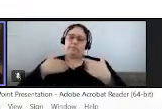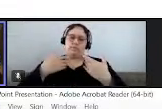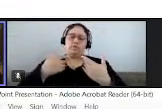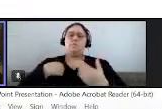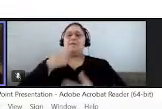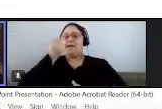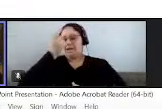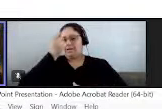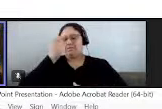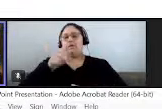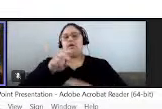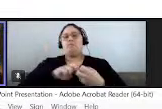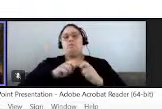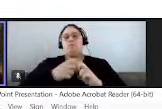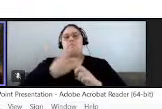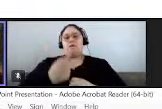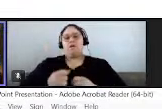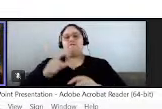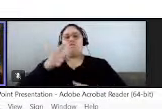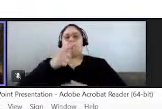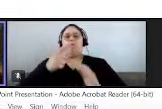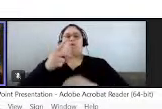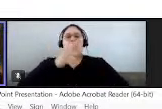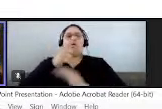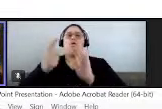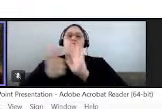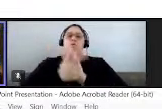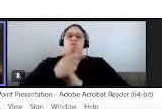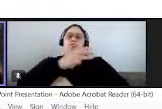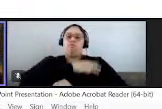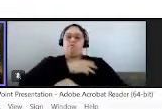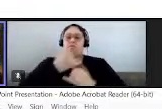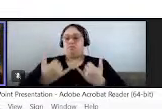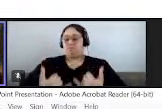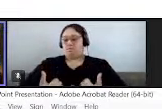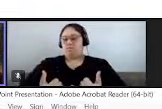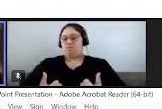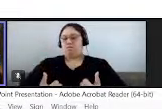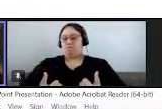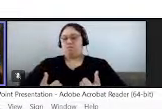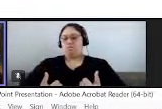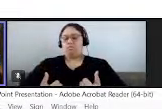do understand the issue of the law enforcement now is